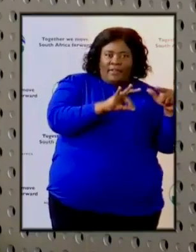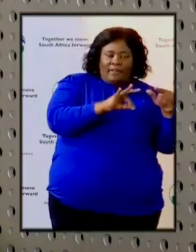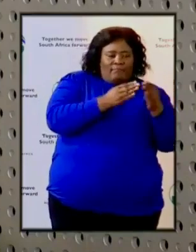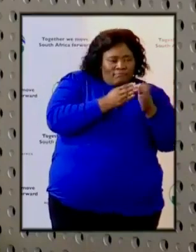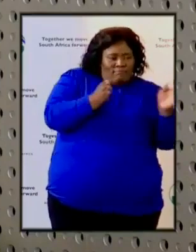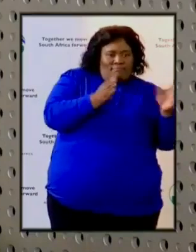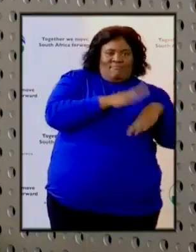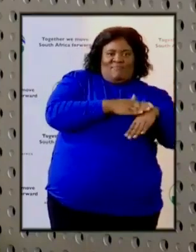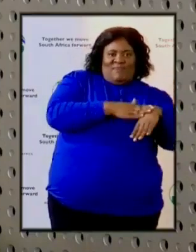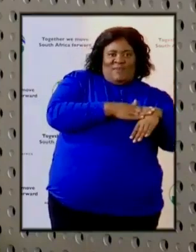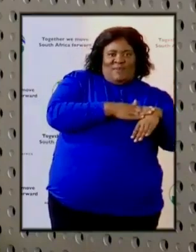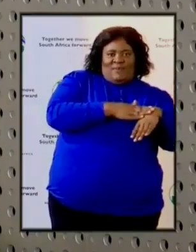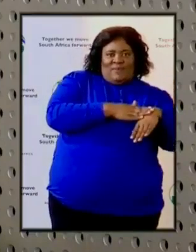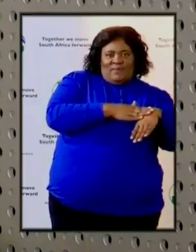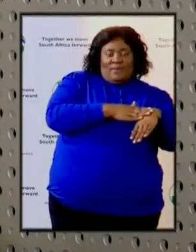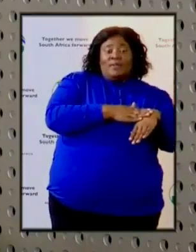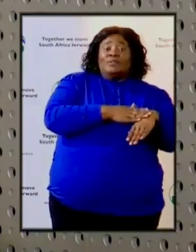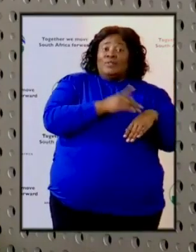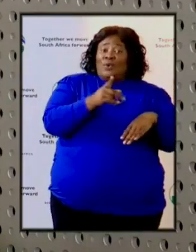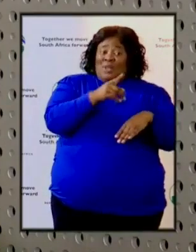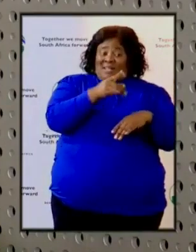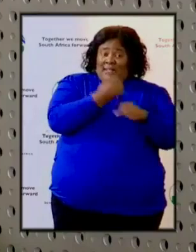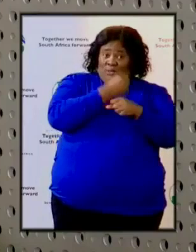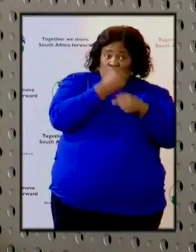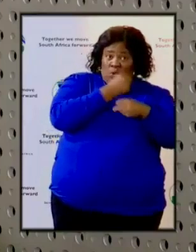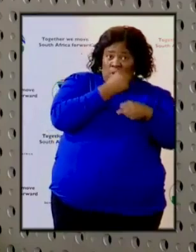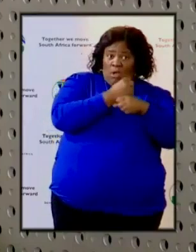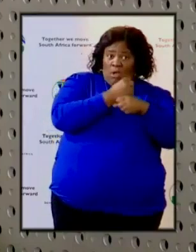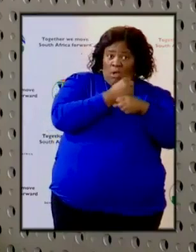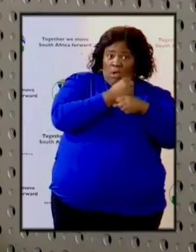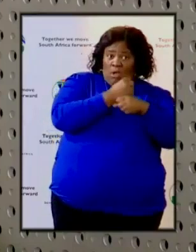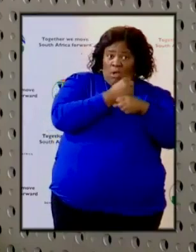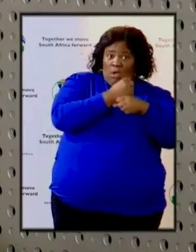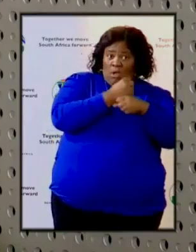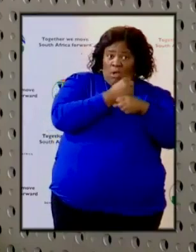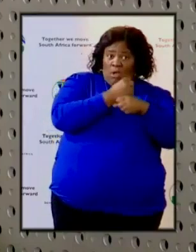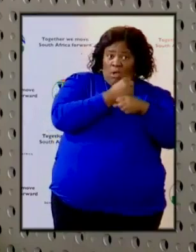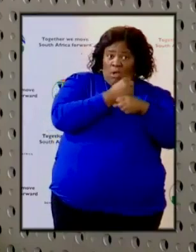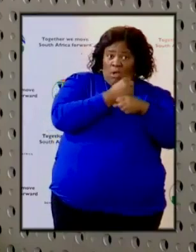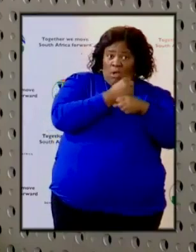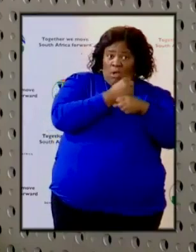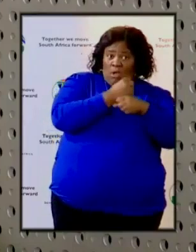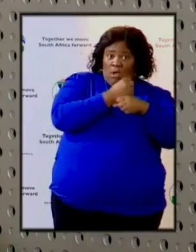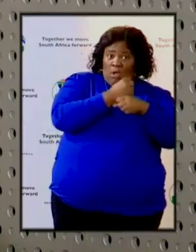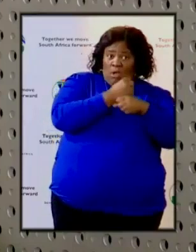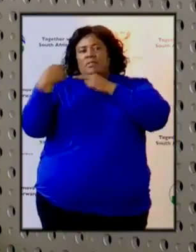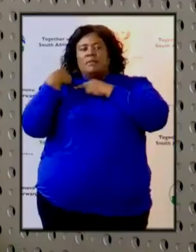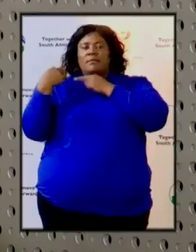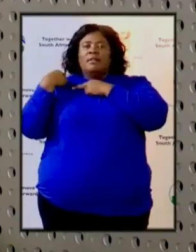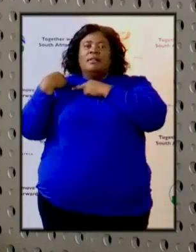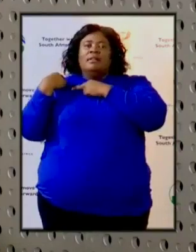futhi. So lo msebenzi owethu sonke, it's all our responsibility, it's